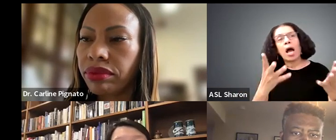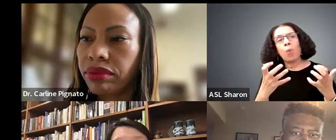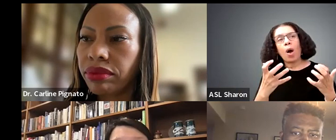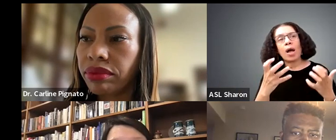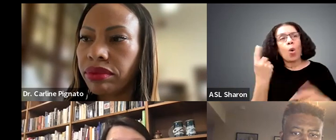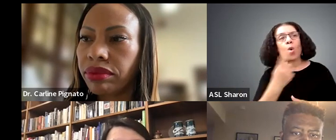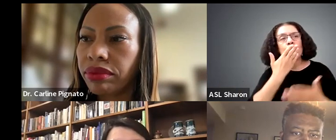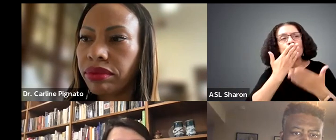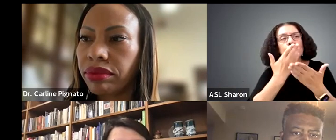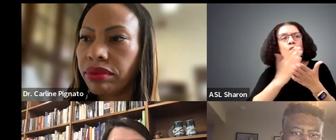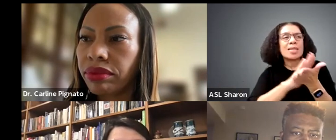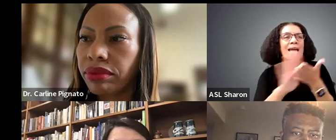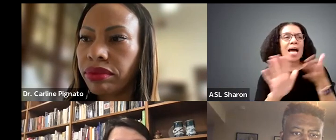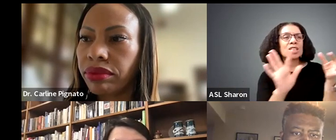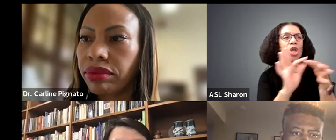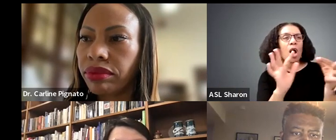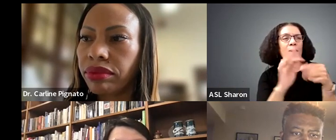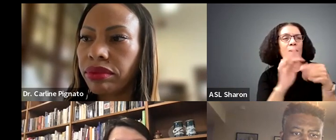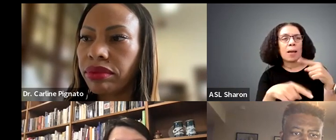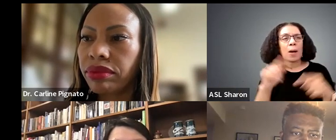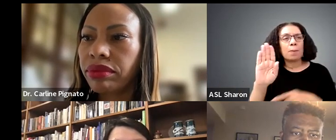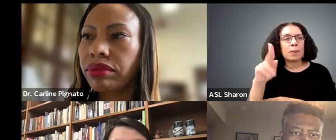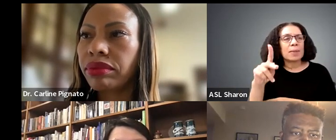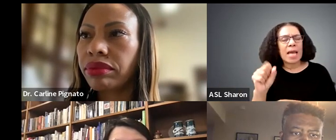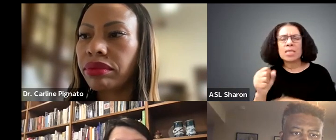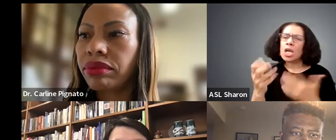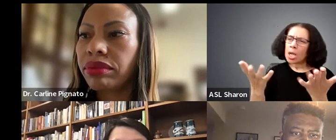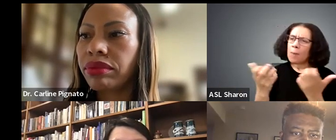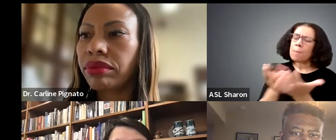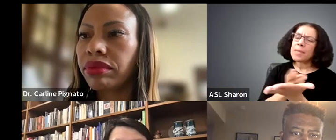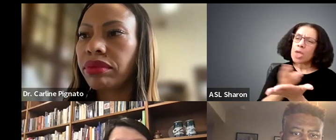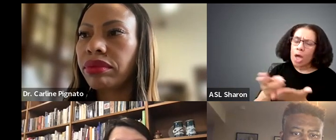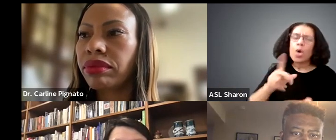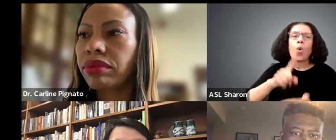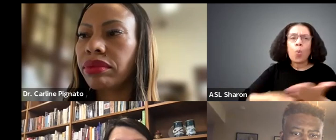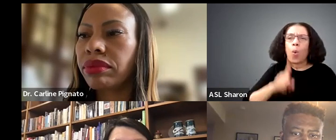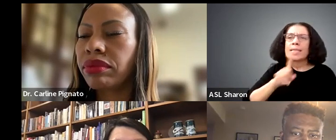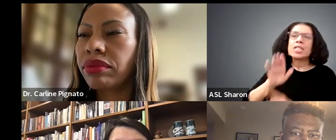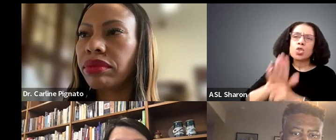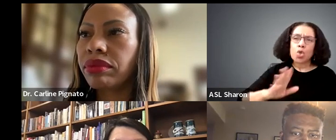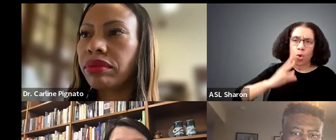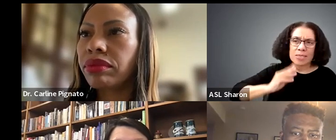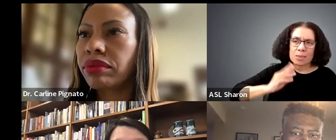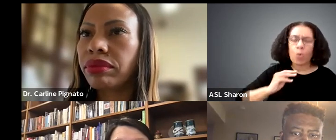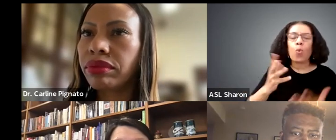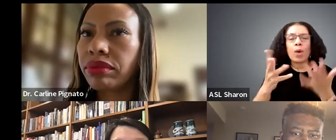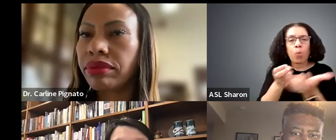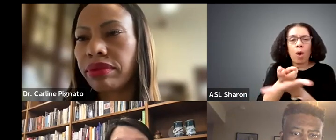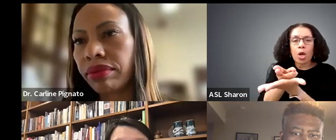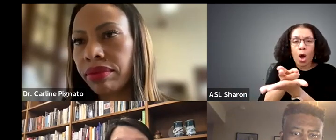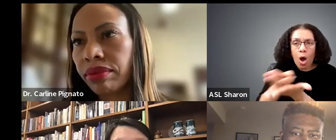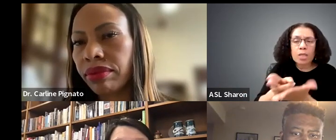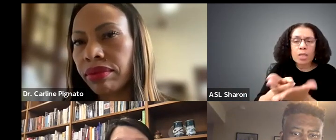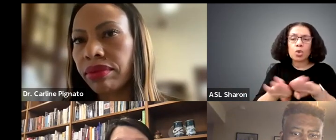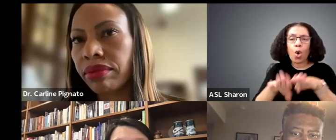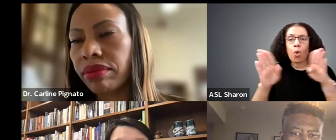things about Boston Public Schools. Let's tell the truth. What has your experience been is what we're looking for. So I